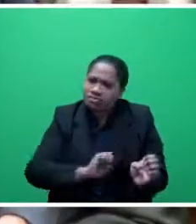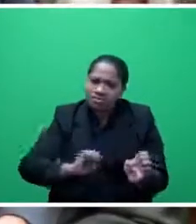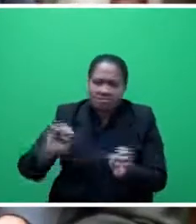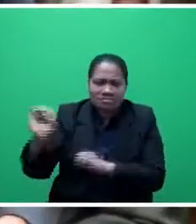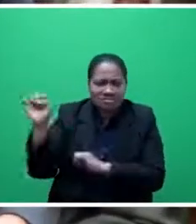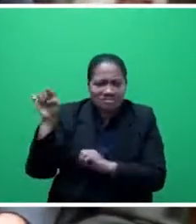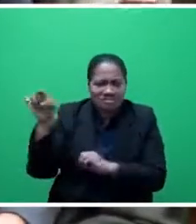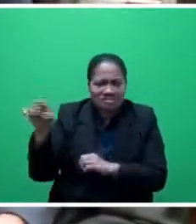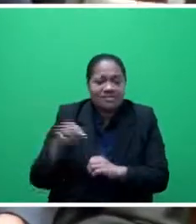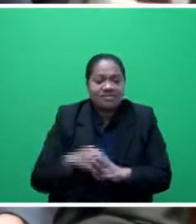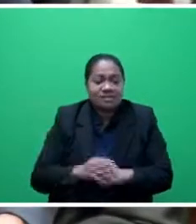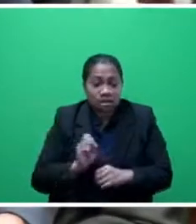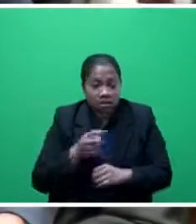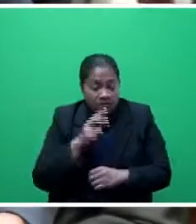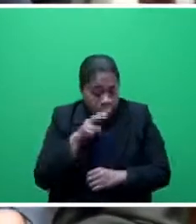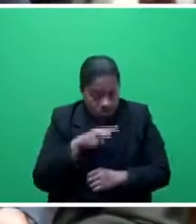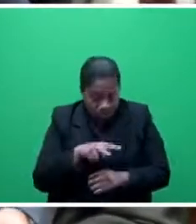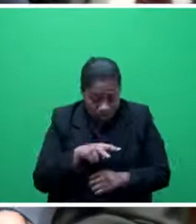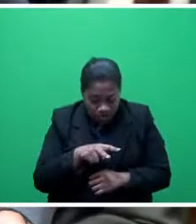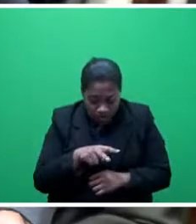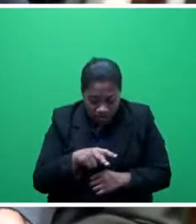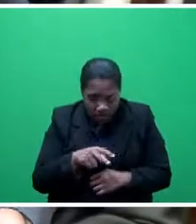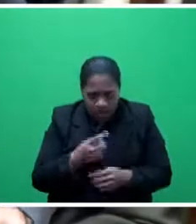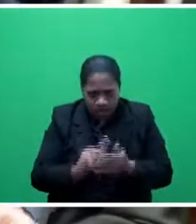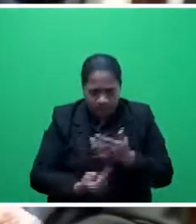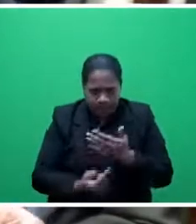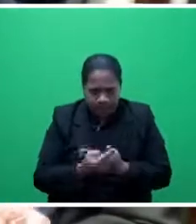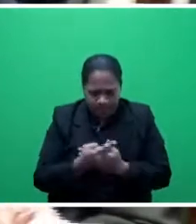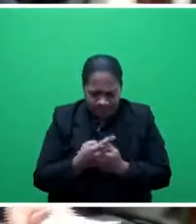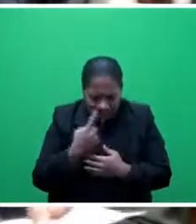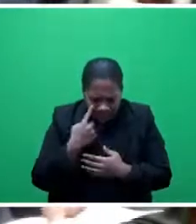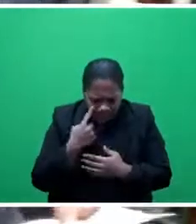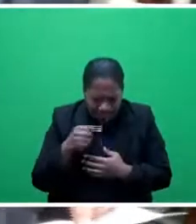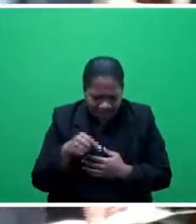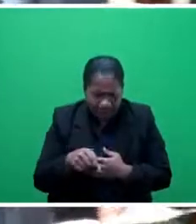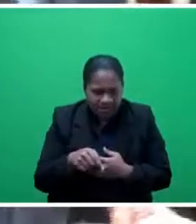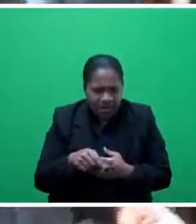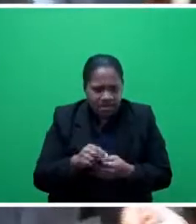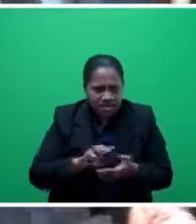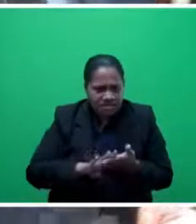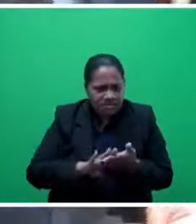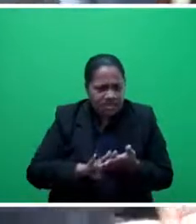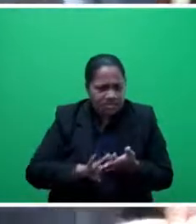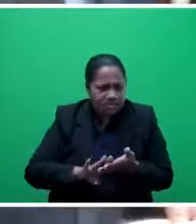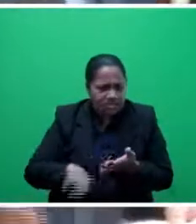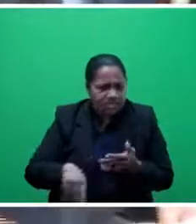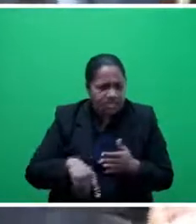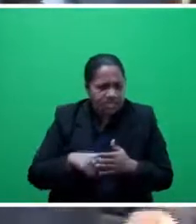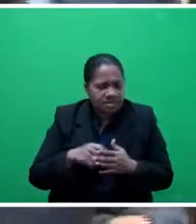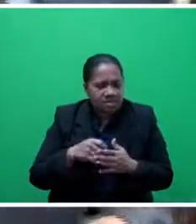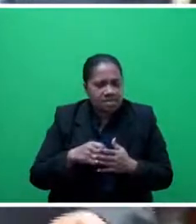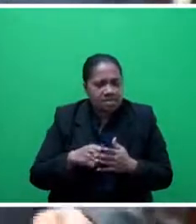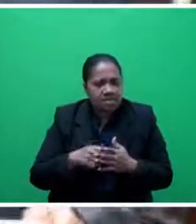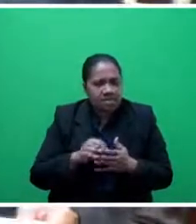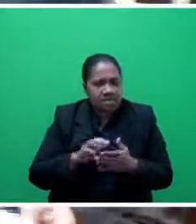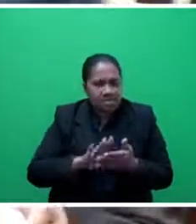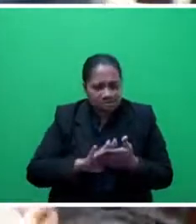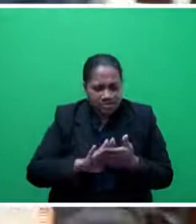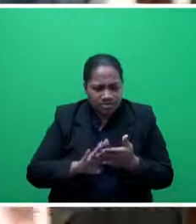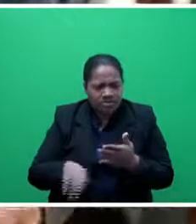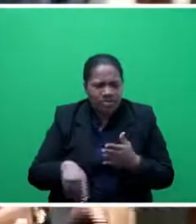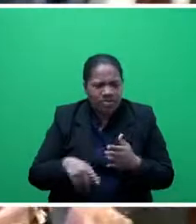processes. If you look, Mr. Speaker, so very rare occasions have we actually allowed excise. We removed excise. We still have a protective rate of 32%.